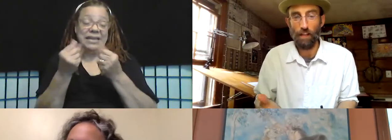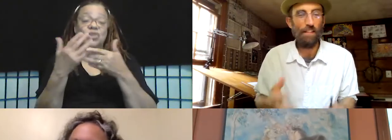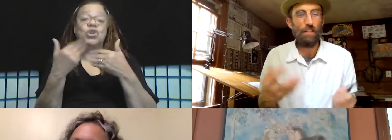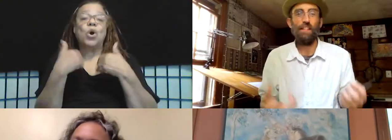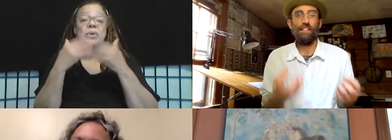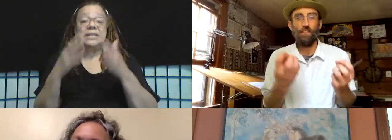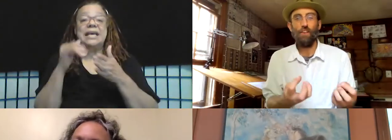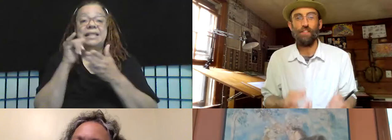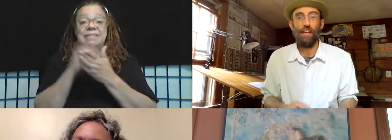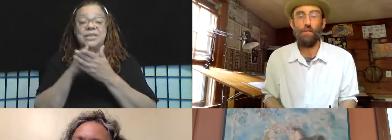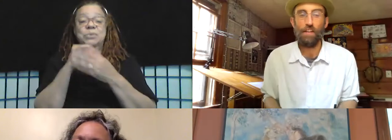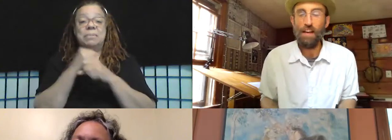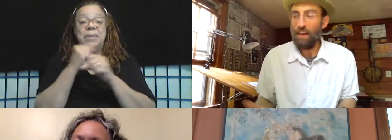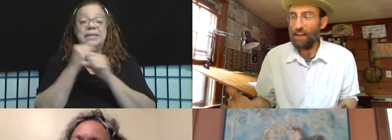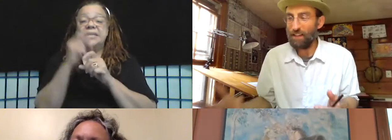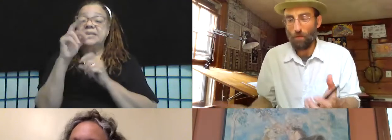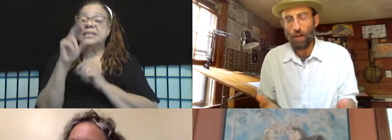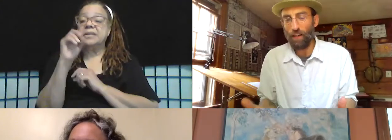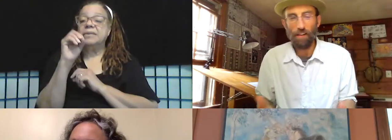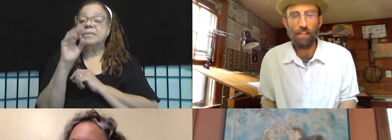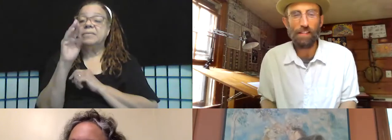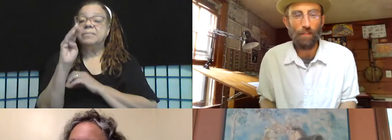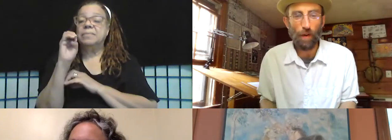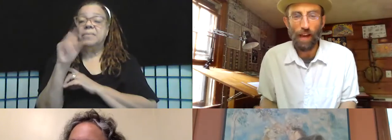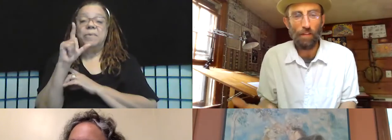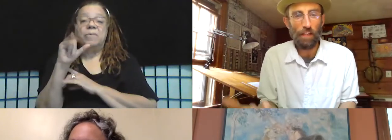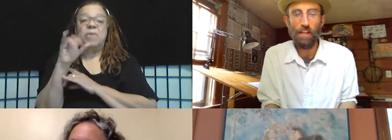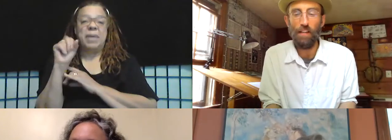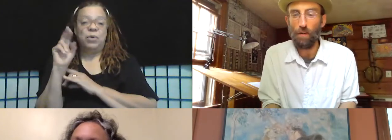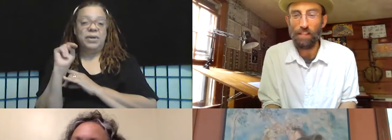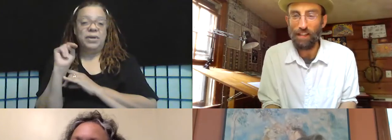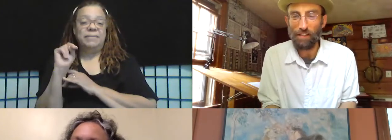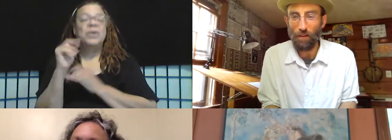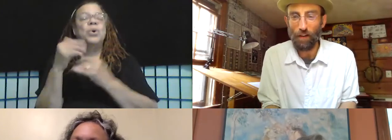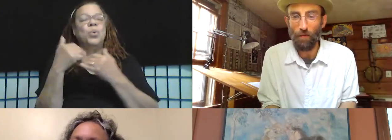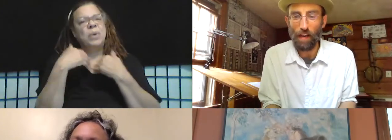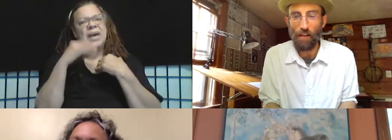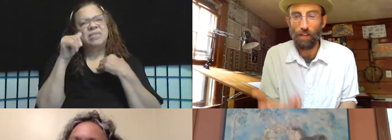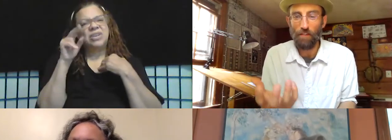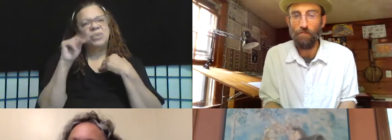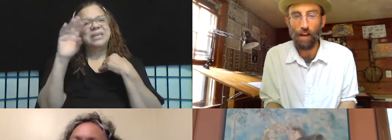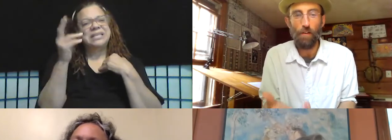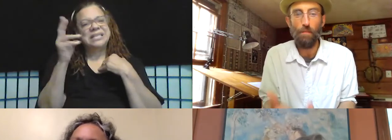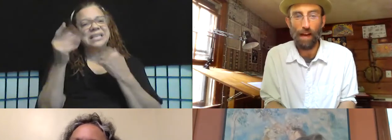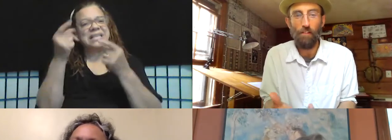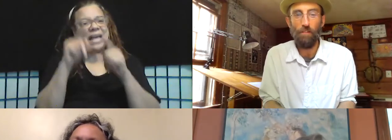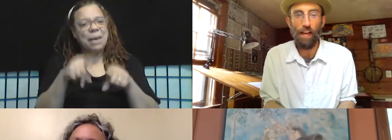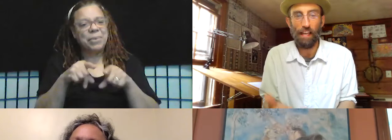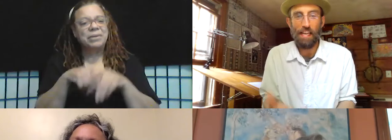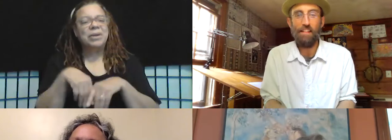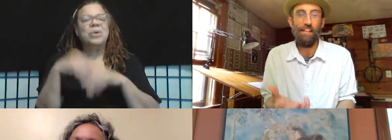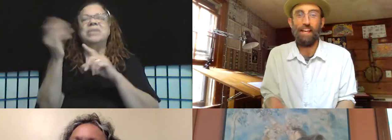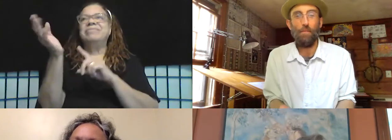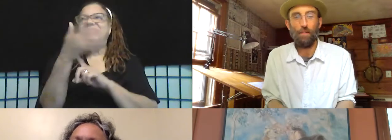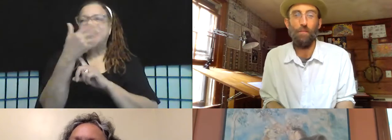this rebellion. He's using this charged language. And as I'm working on all this stuff, we have like January 6th going on. We have the Confederate battle